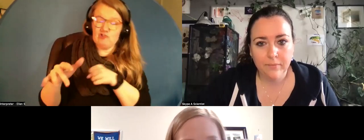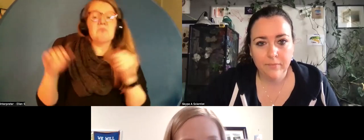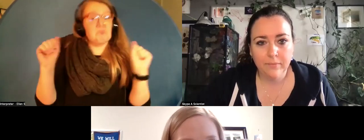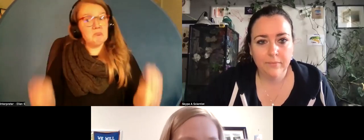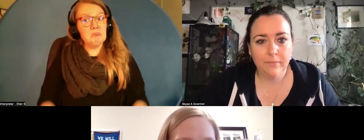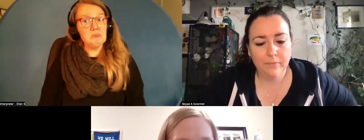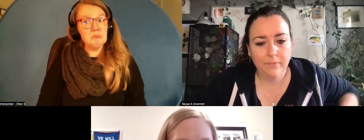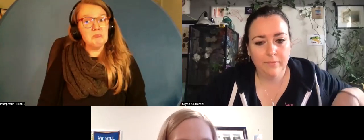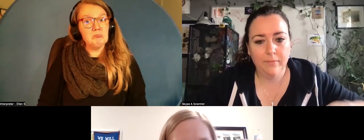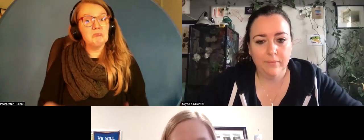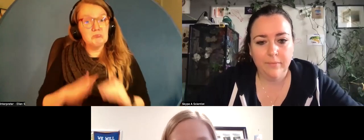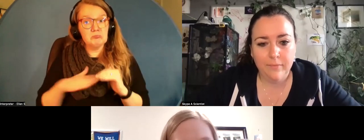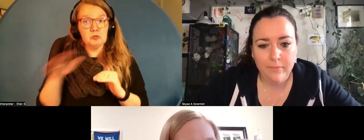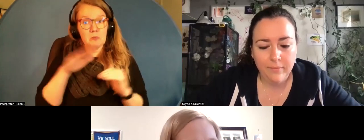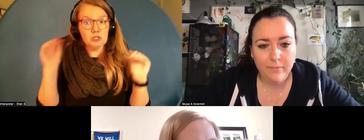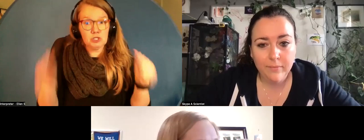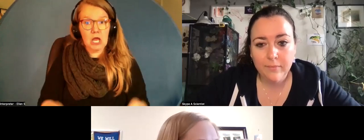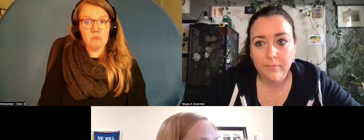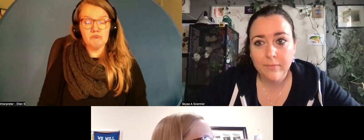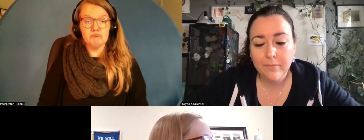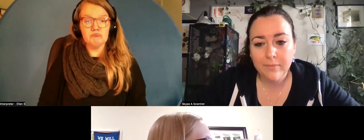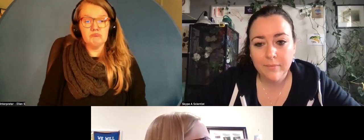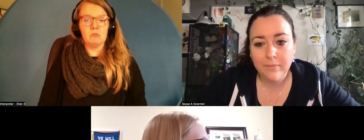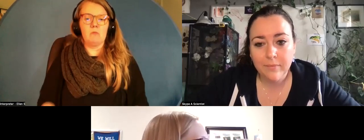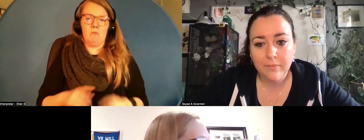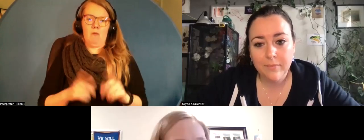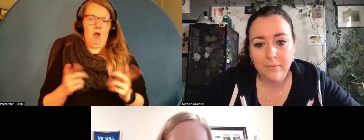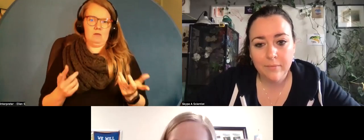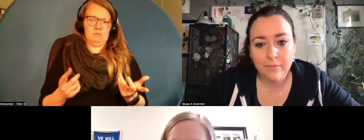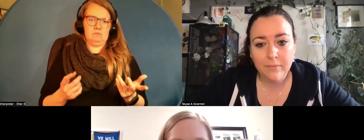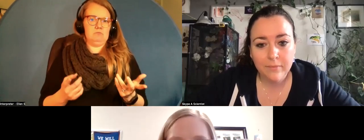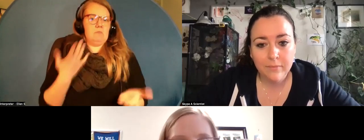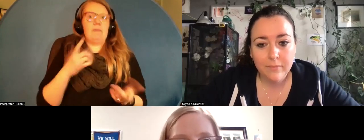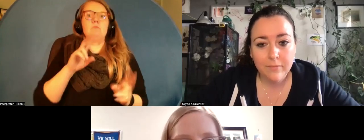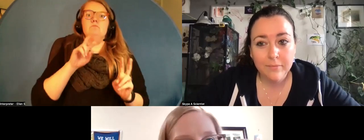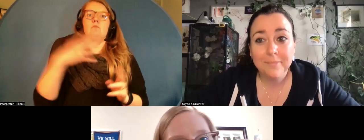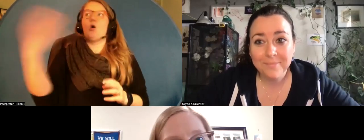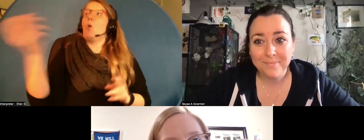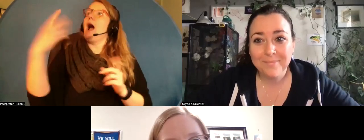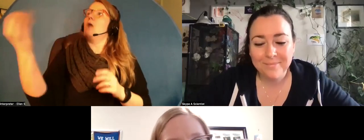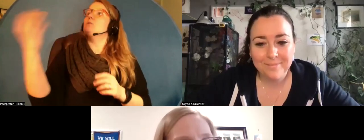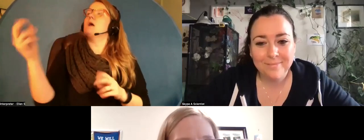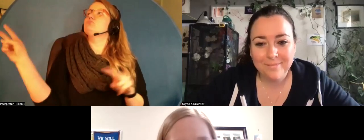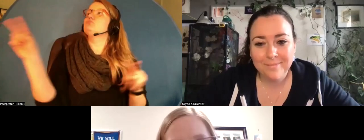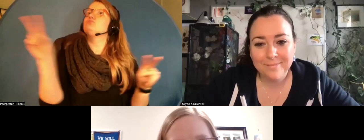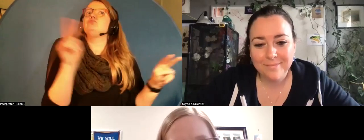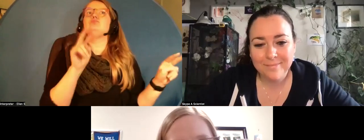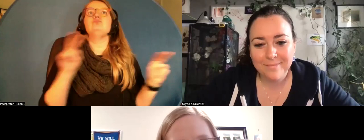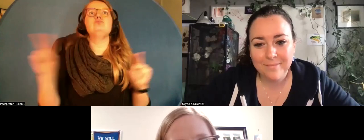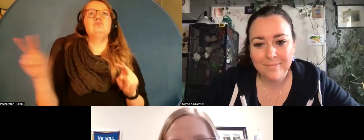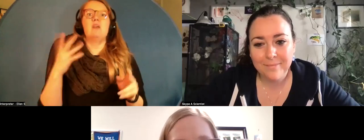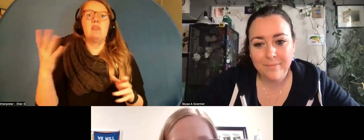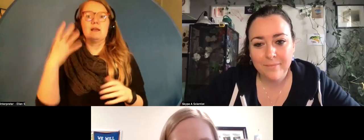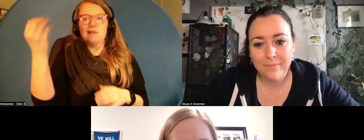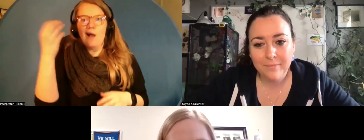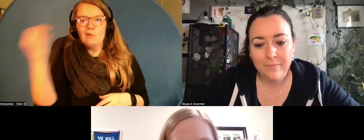Yes, absolutely. But you could just walk outside and check out all those organisms that are outside or in a pond, in a